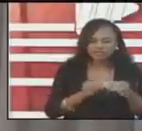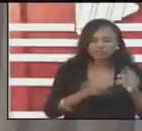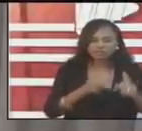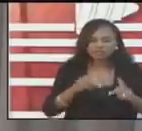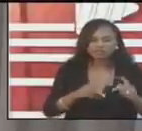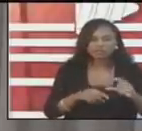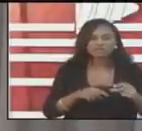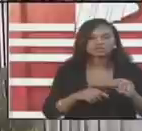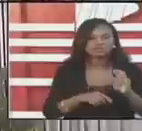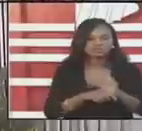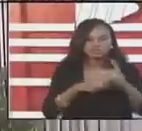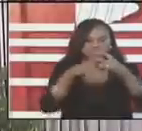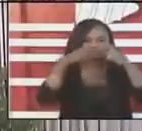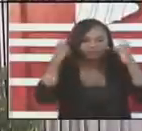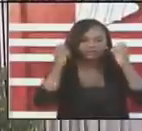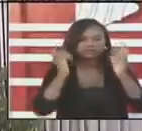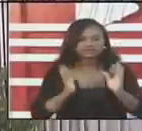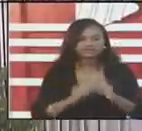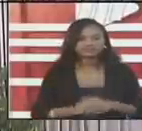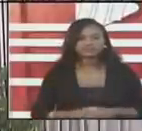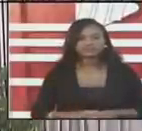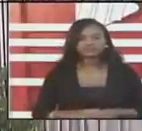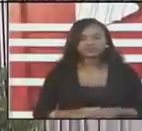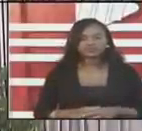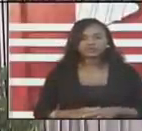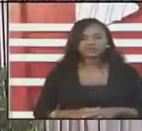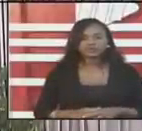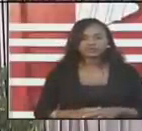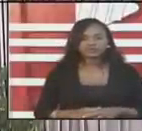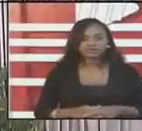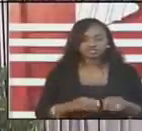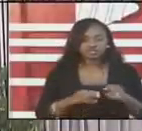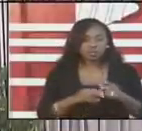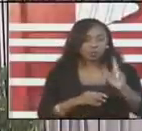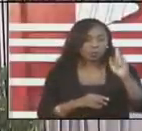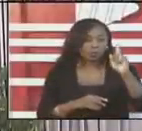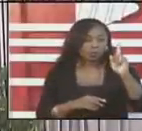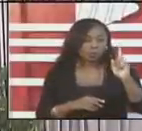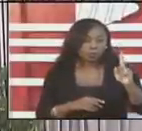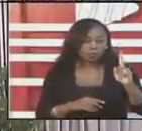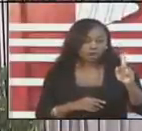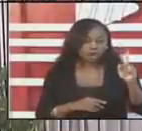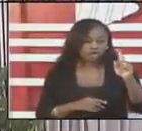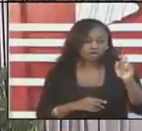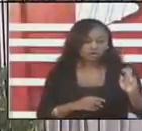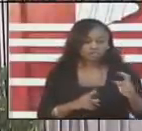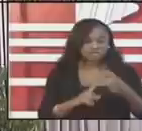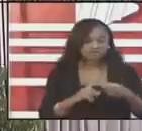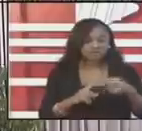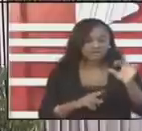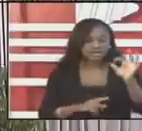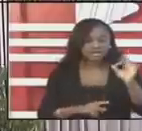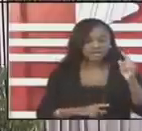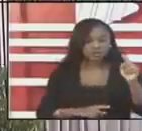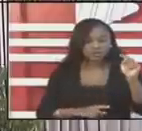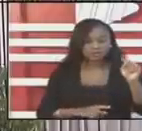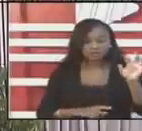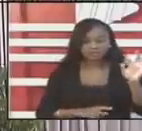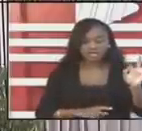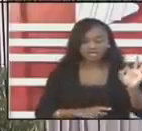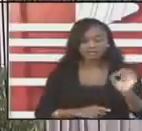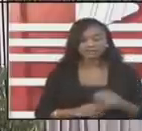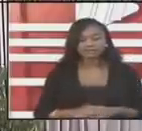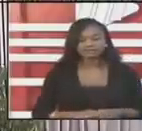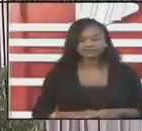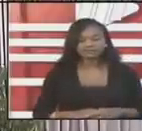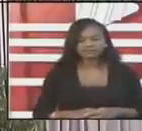population. Thank you. We are almost out of time, so we will take one question from 91.9, please.